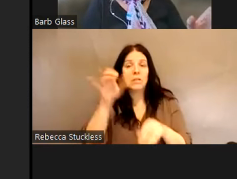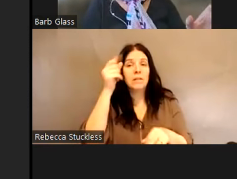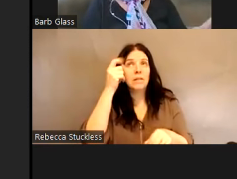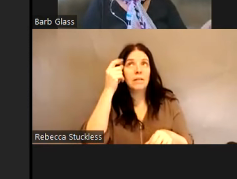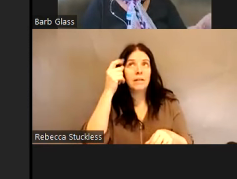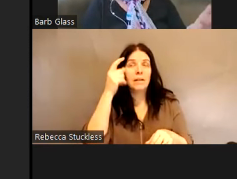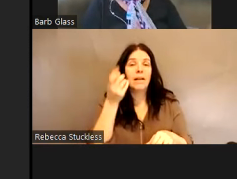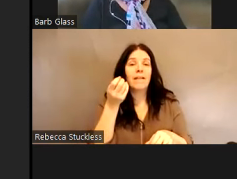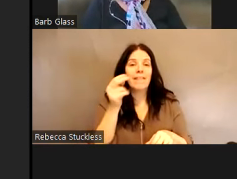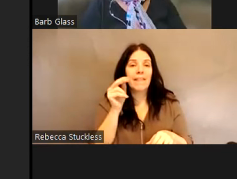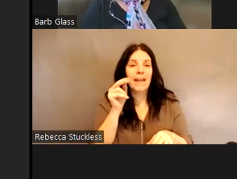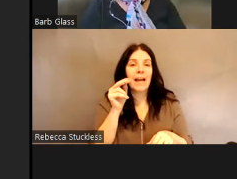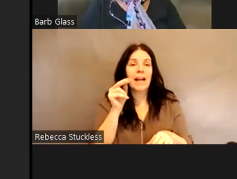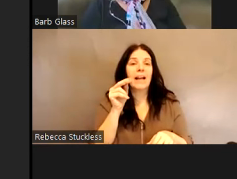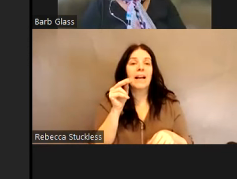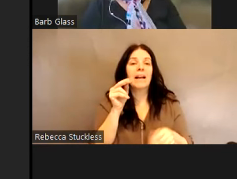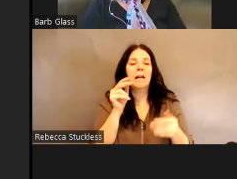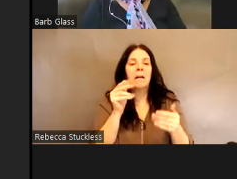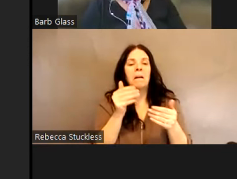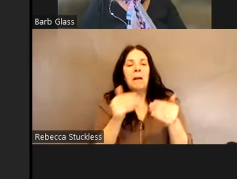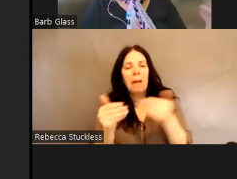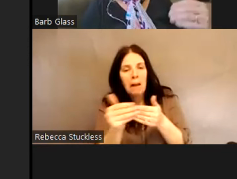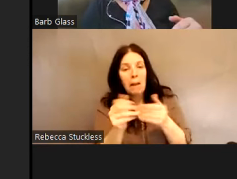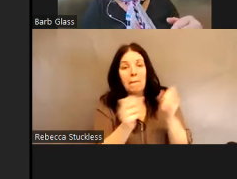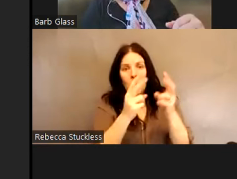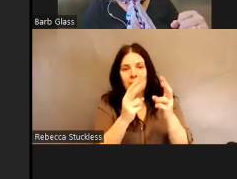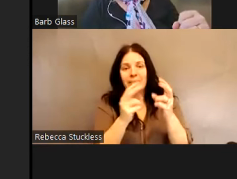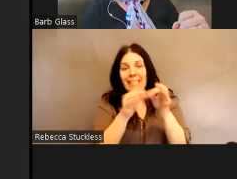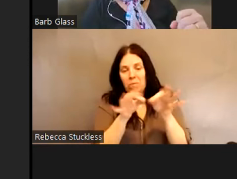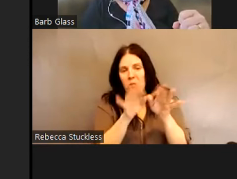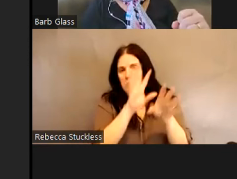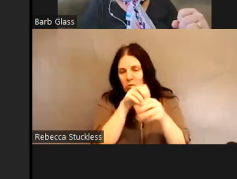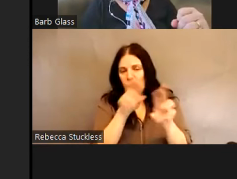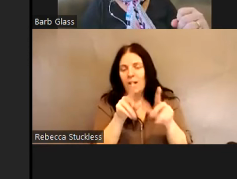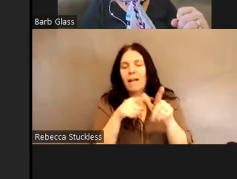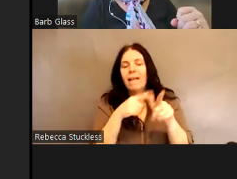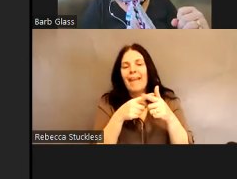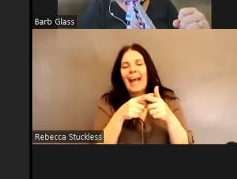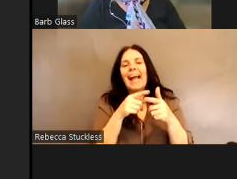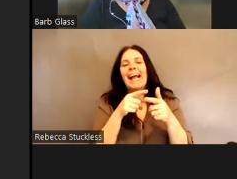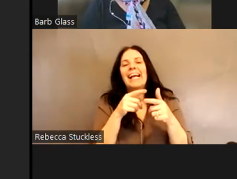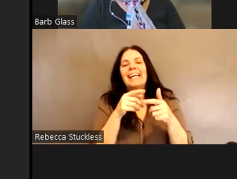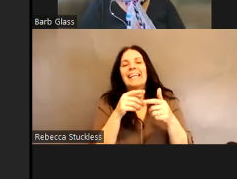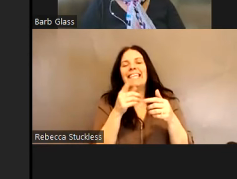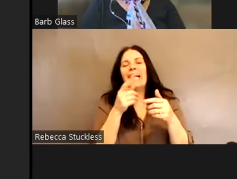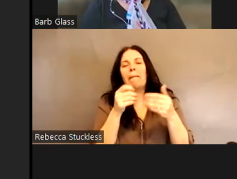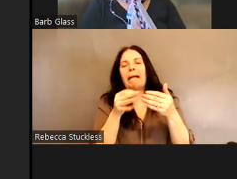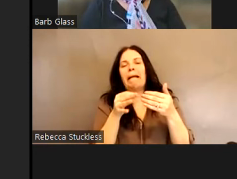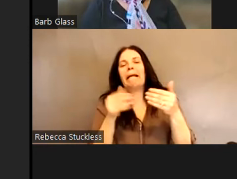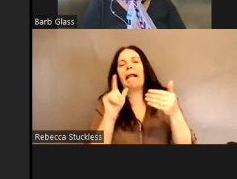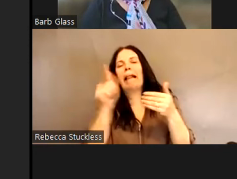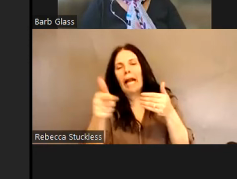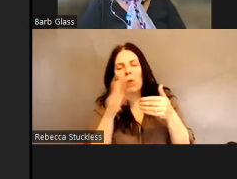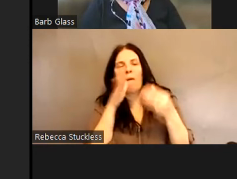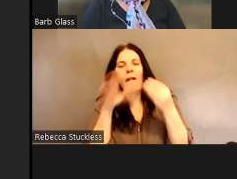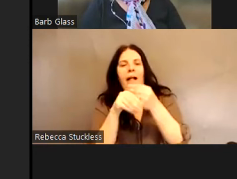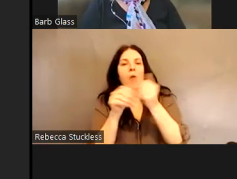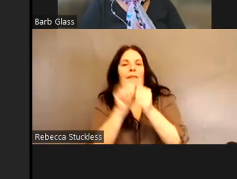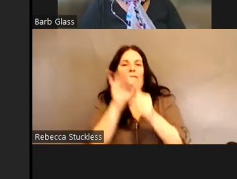soon-ish also in French. But it does take Kofa a little bit of time to do the French translation.